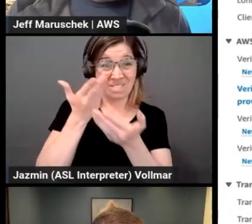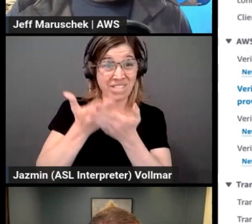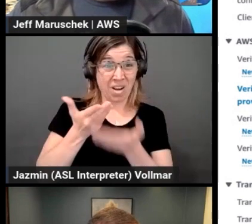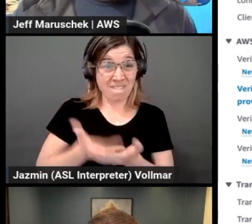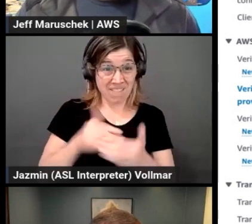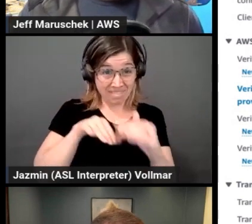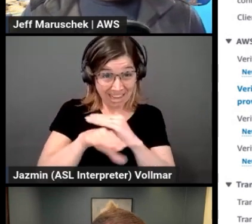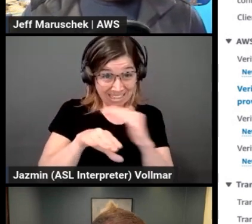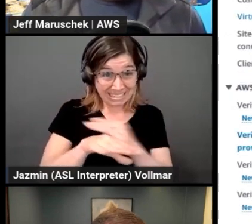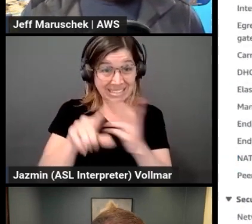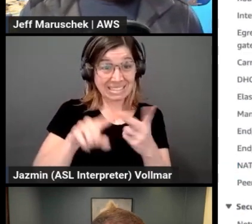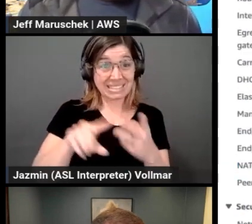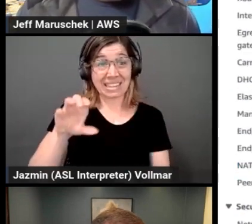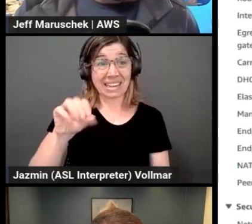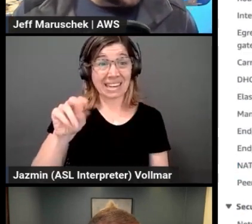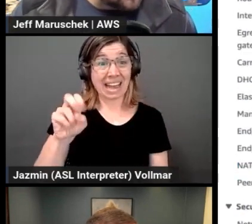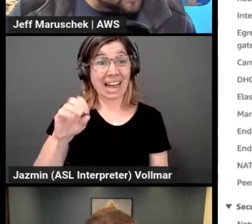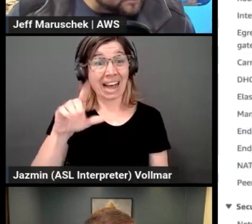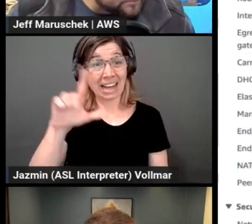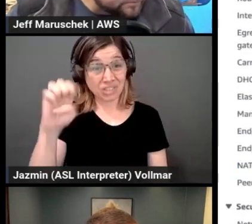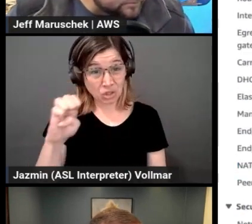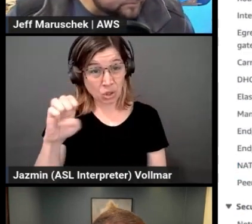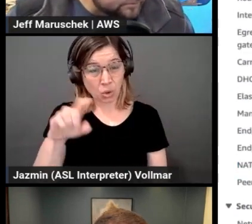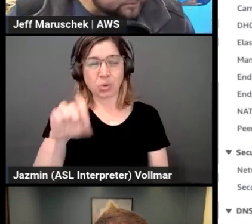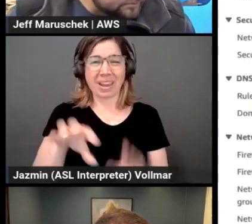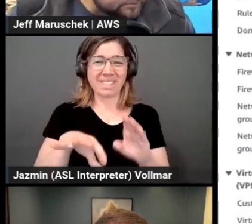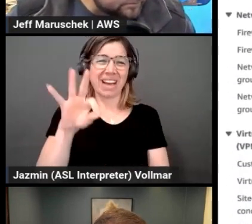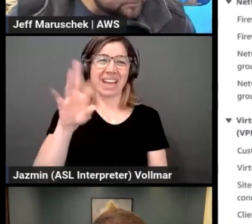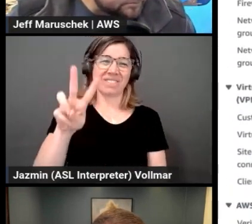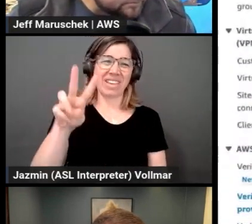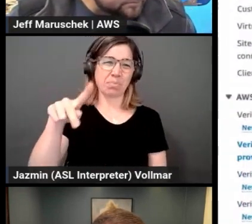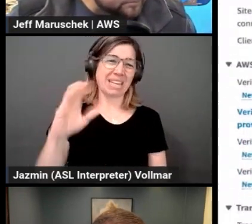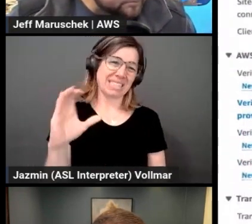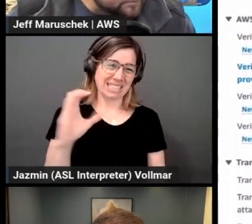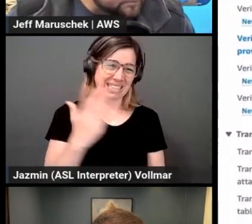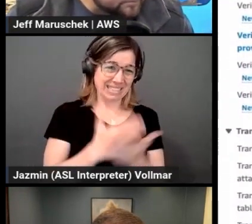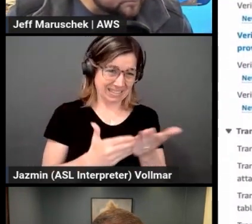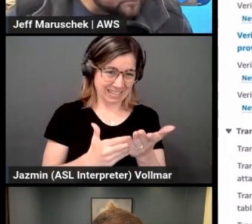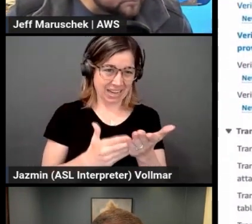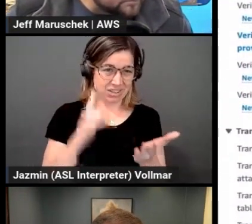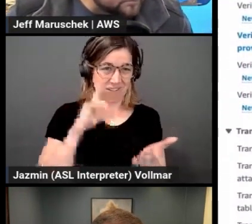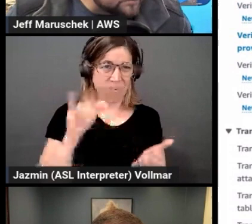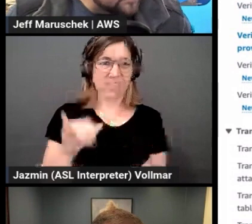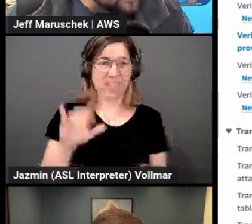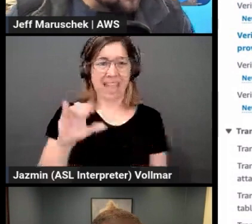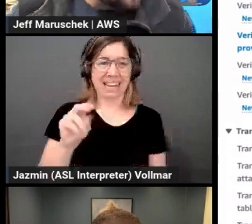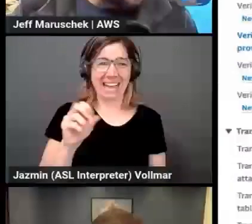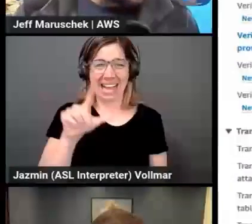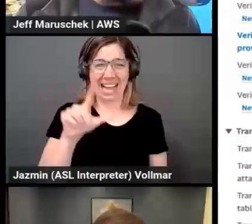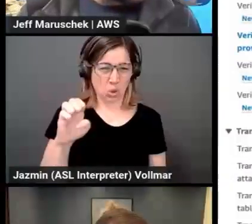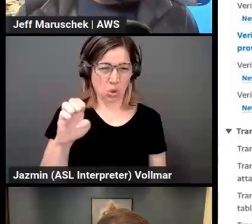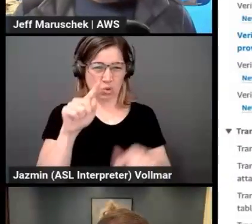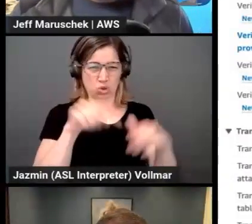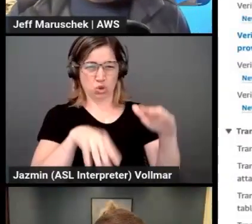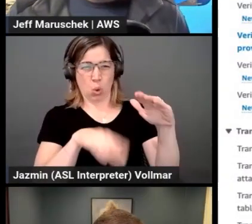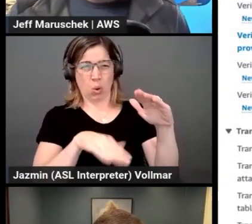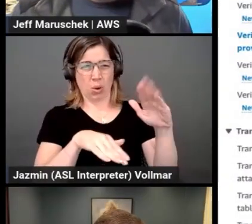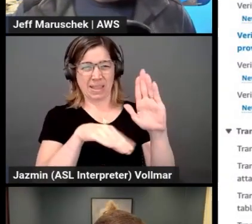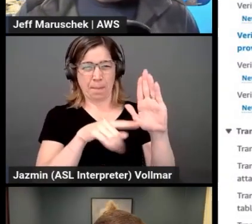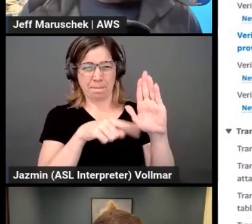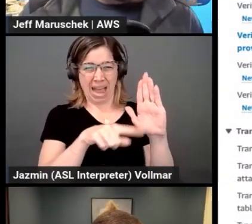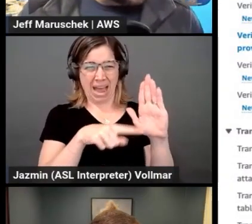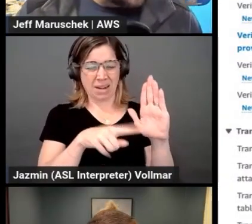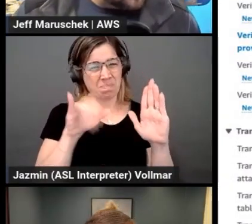console, you can actually find this in the VPC section of the console, down towards the bottom in this whole section with verified